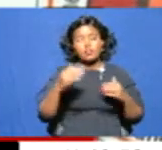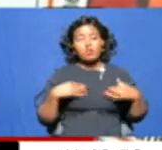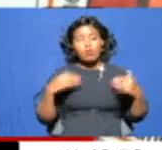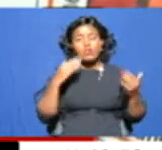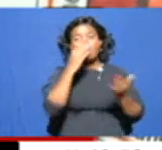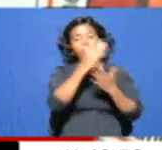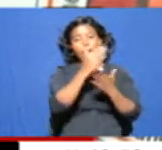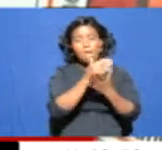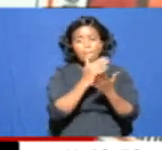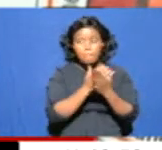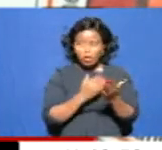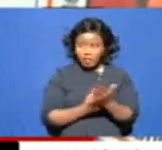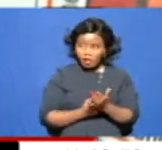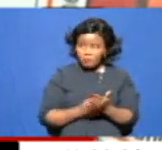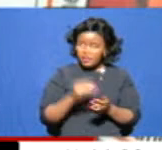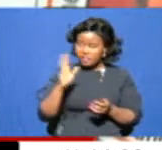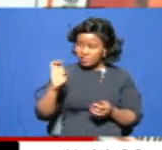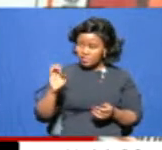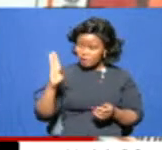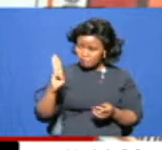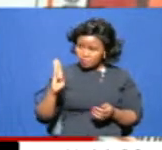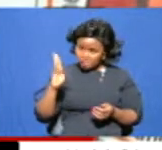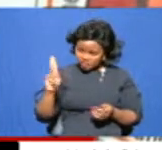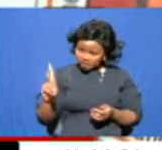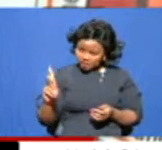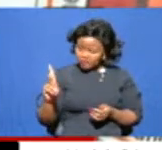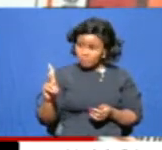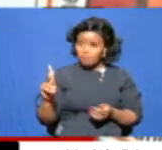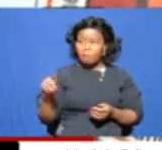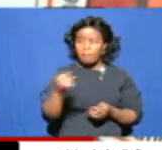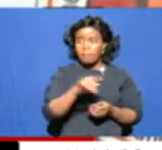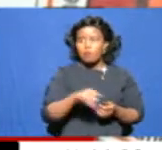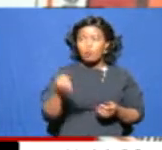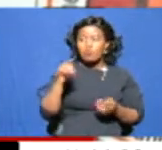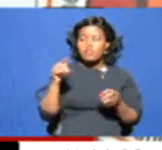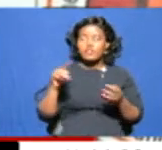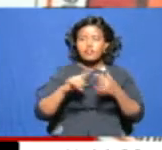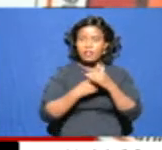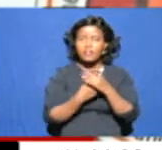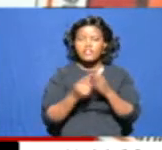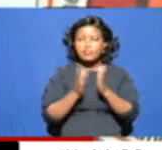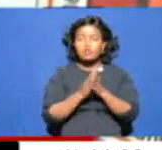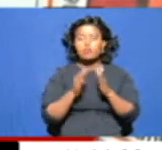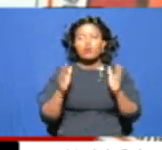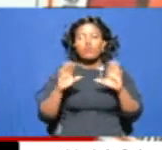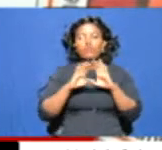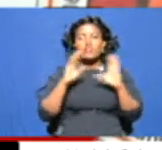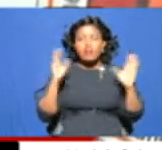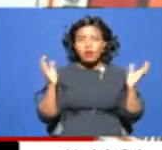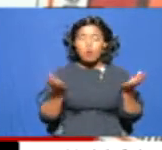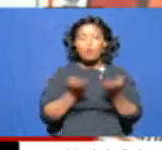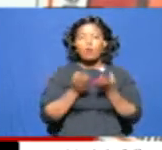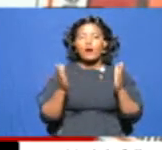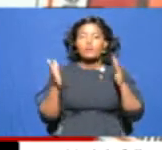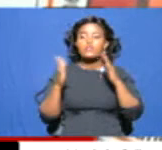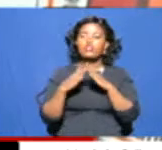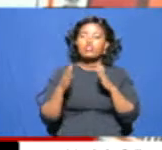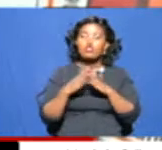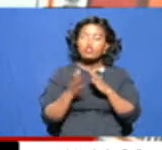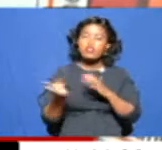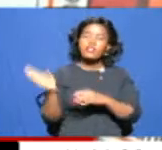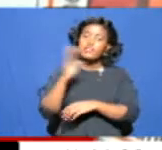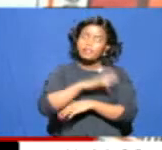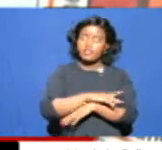as EBK. We are starting with, I think, at the World Toilet Day, which is coming up on 19th of